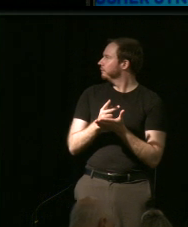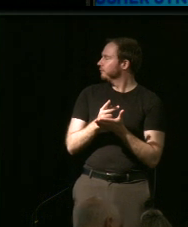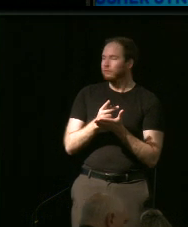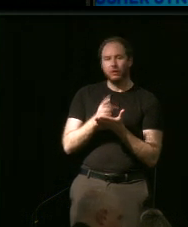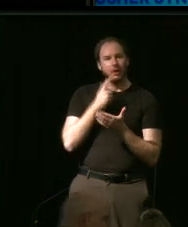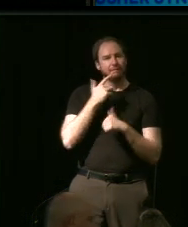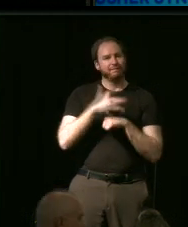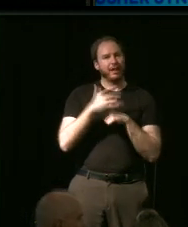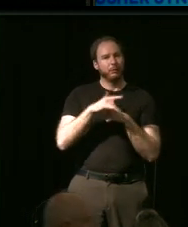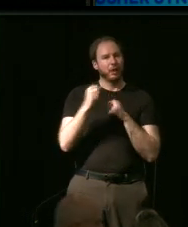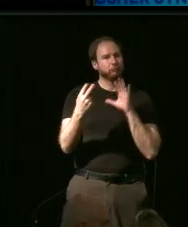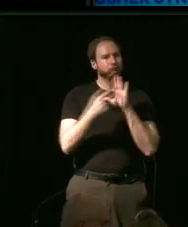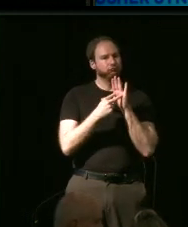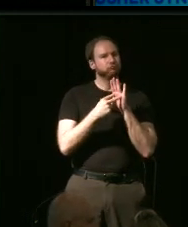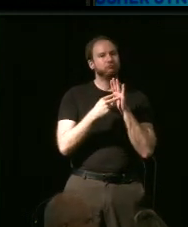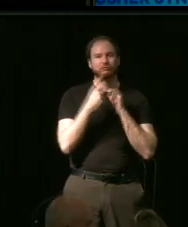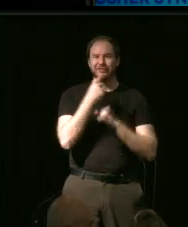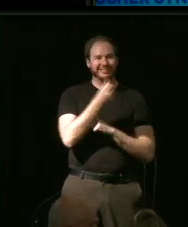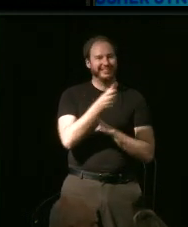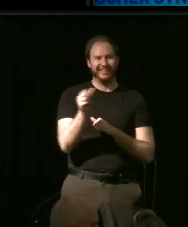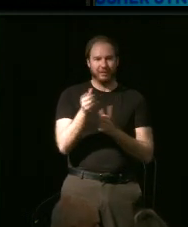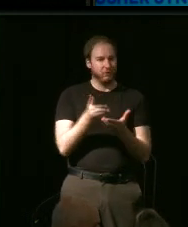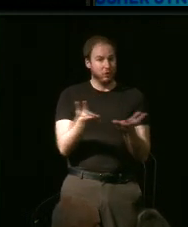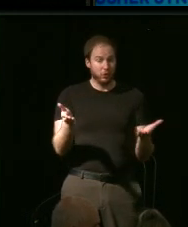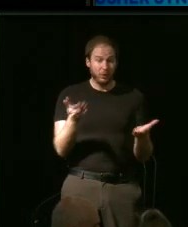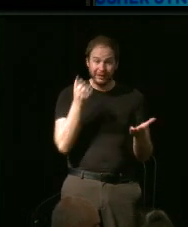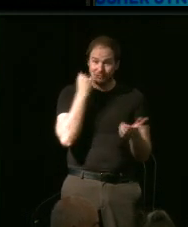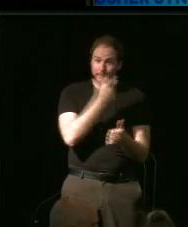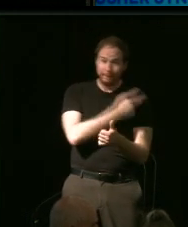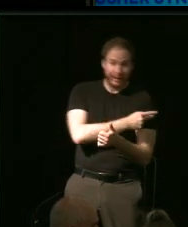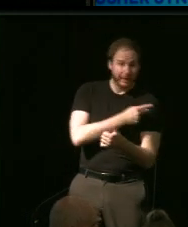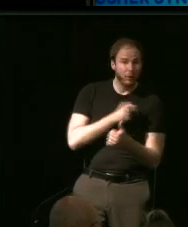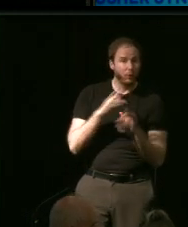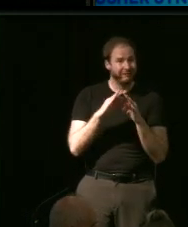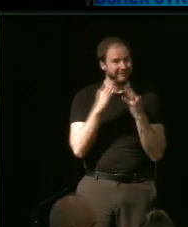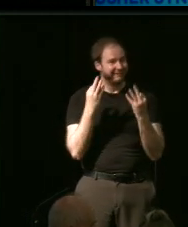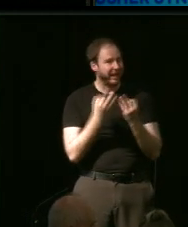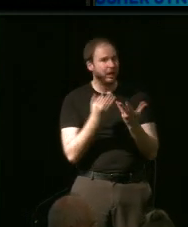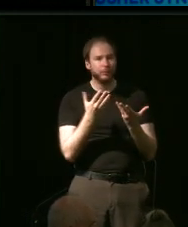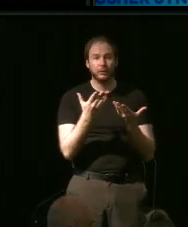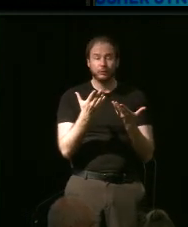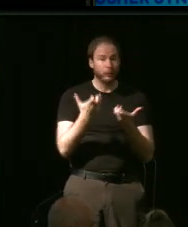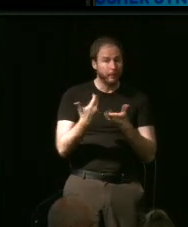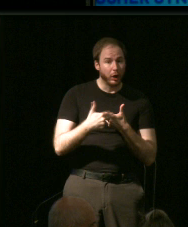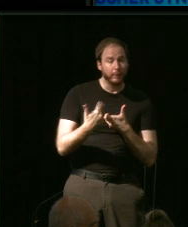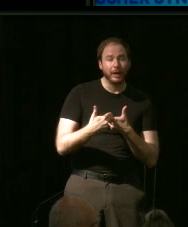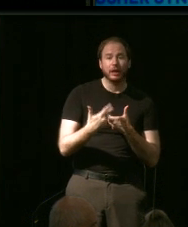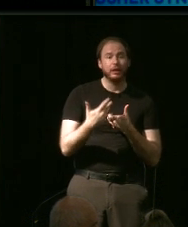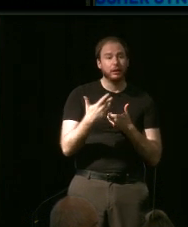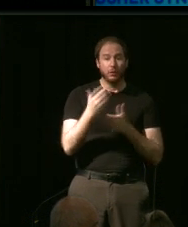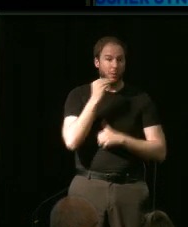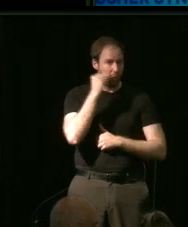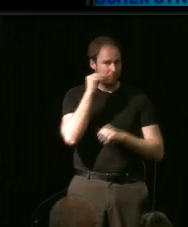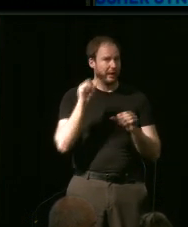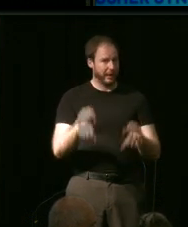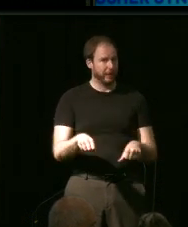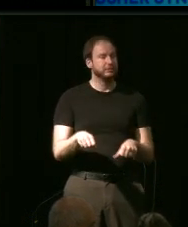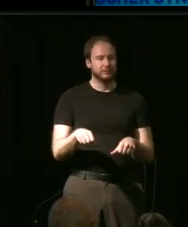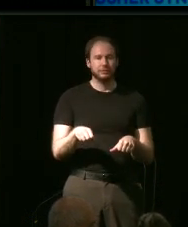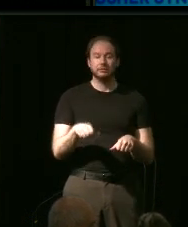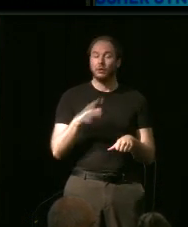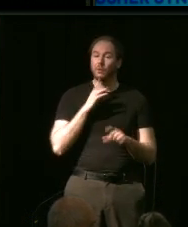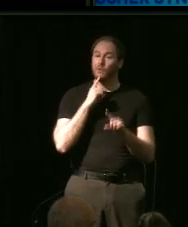is available to any of you, if you are a patient or a family member, to be able to participate in from home. So part of